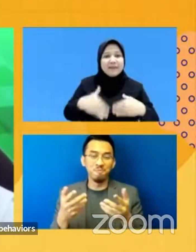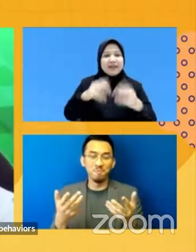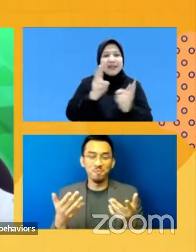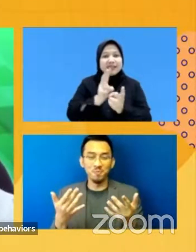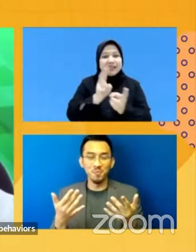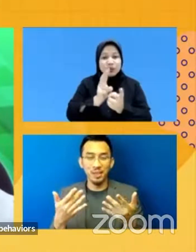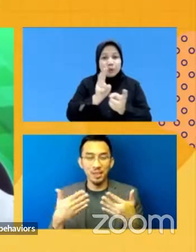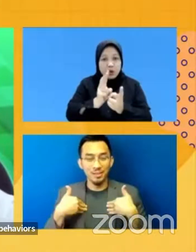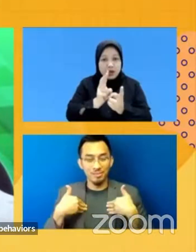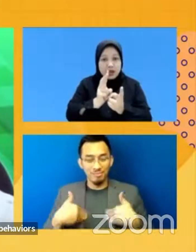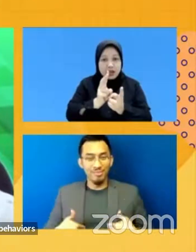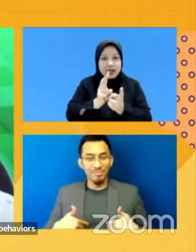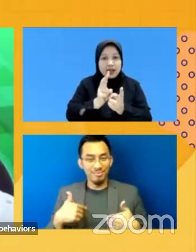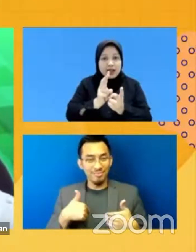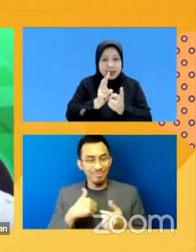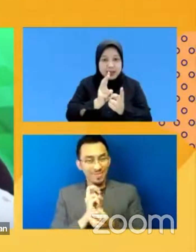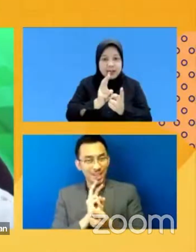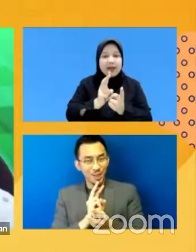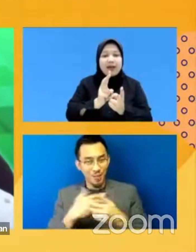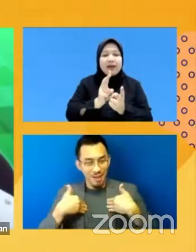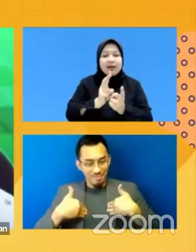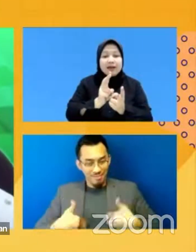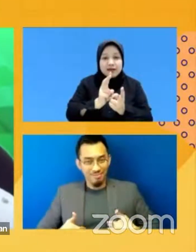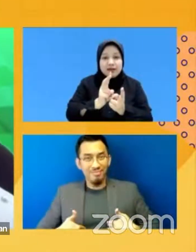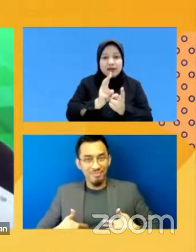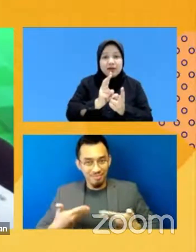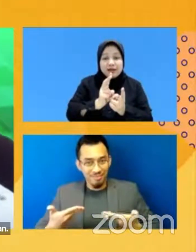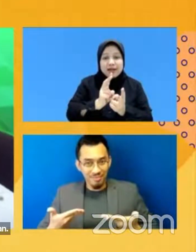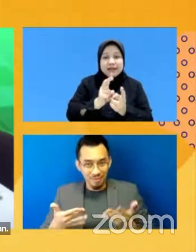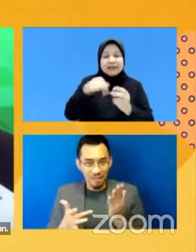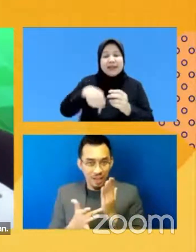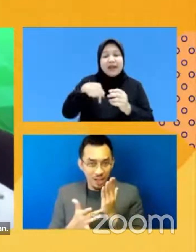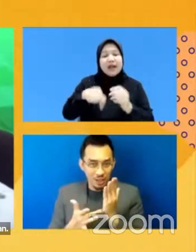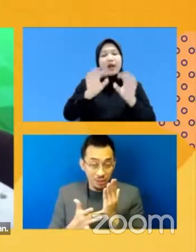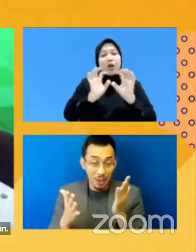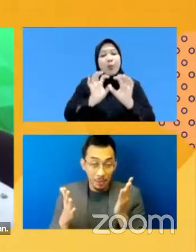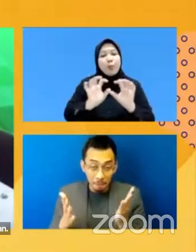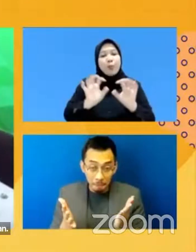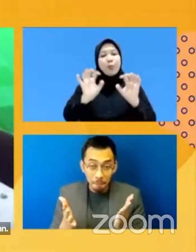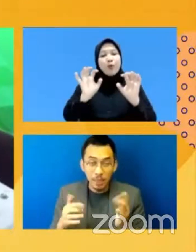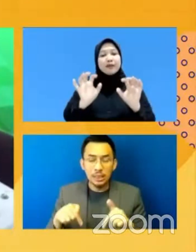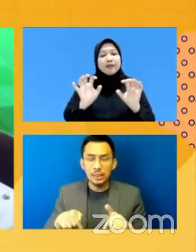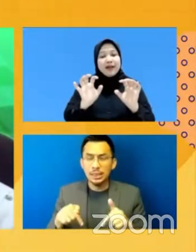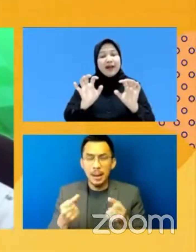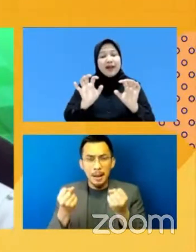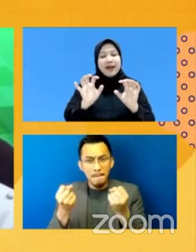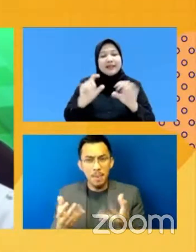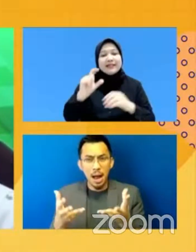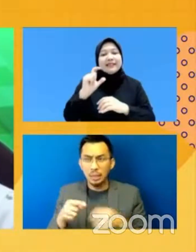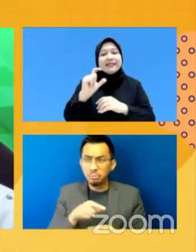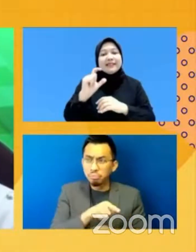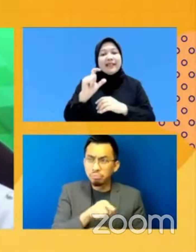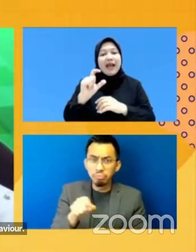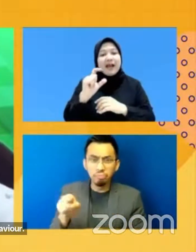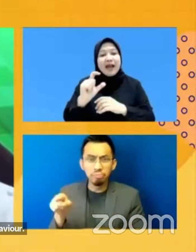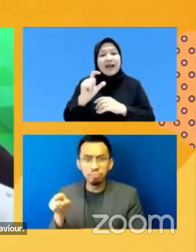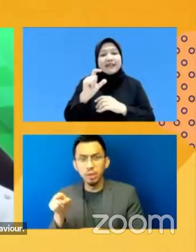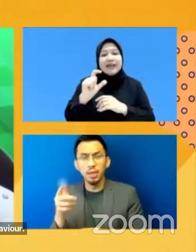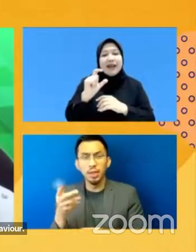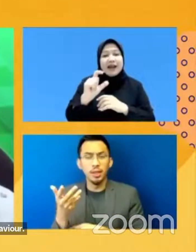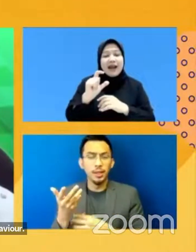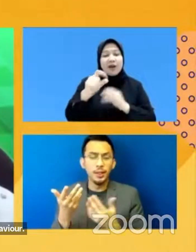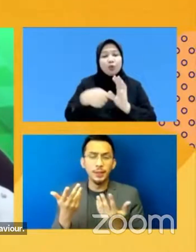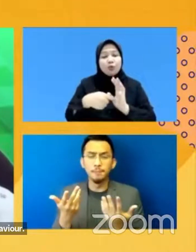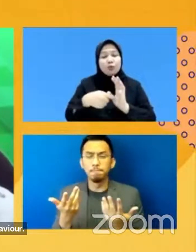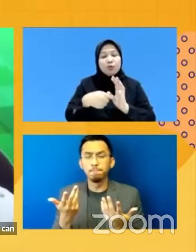like, we have a lot of options when we have the digital sexual behaviors. That is, I